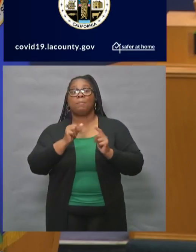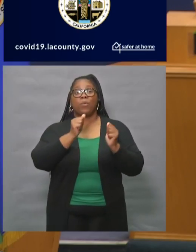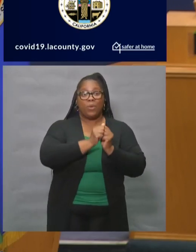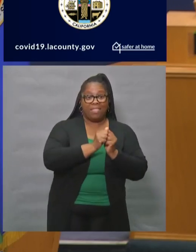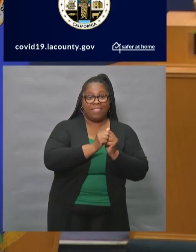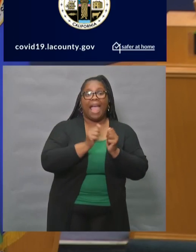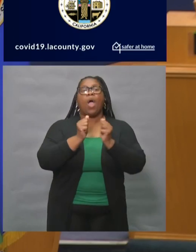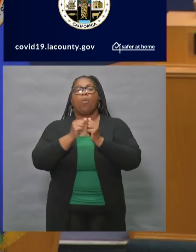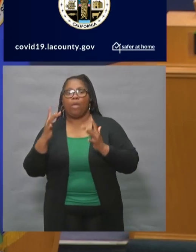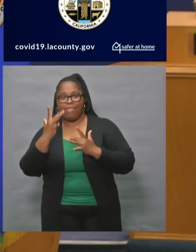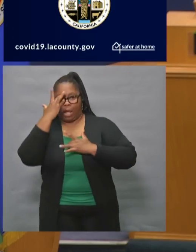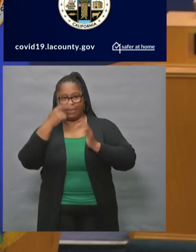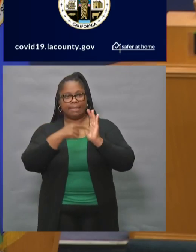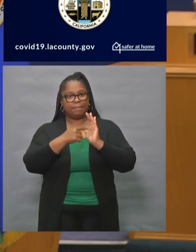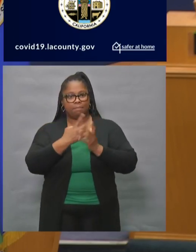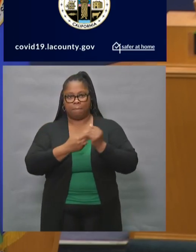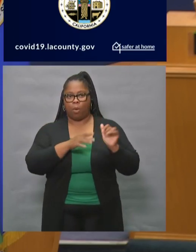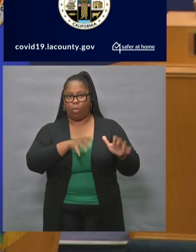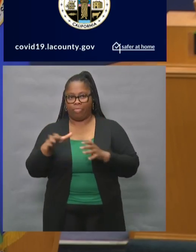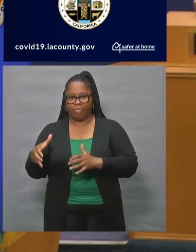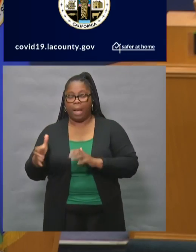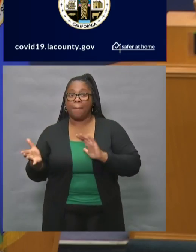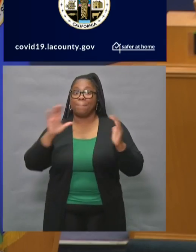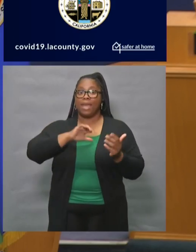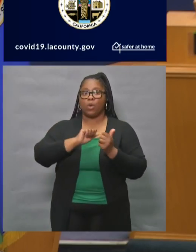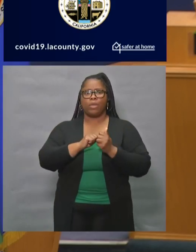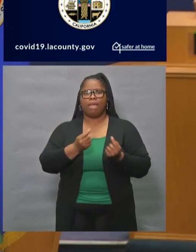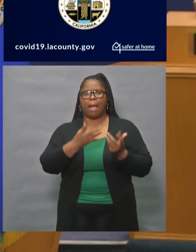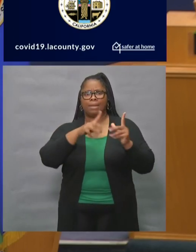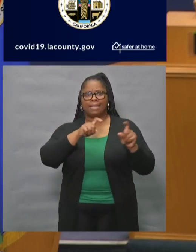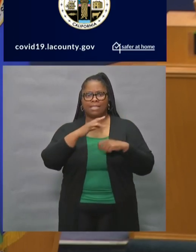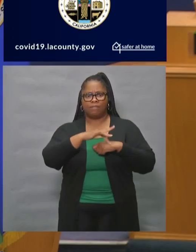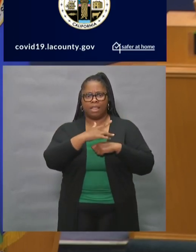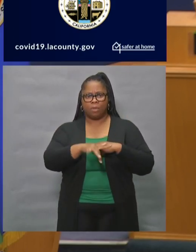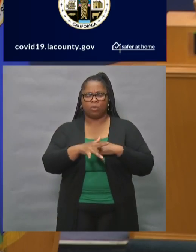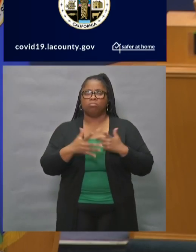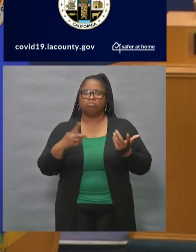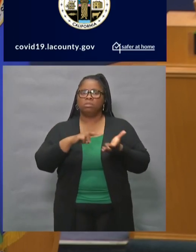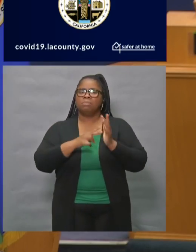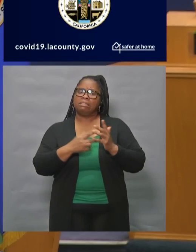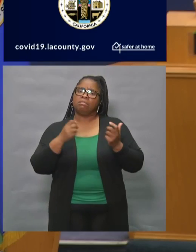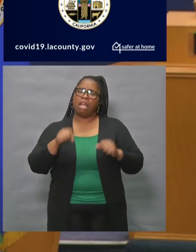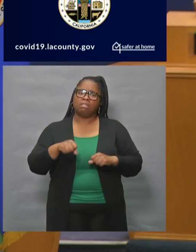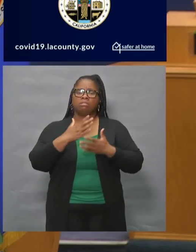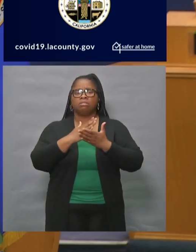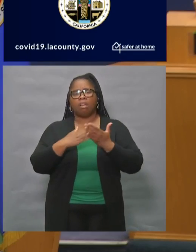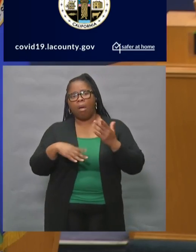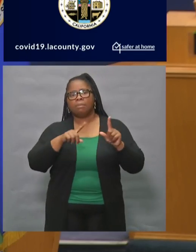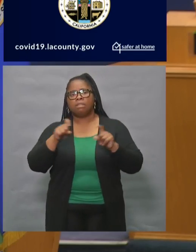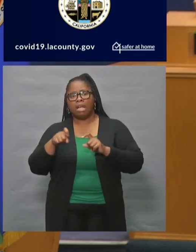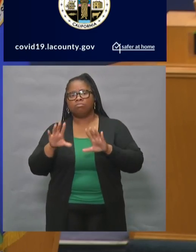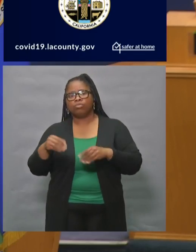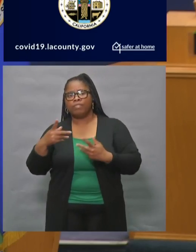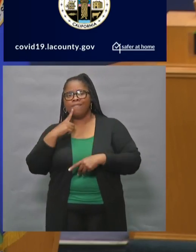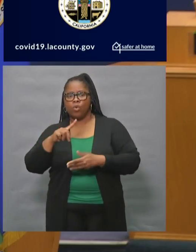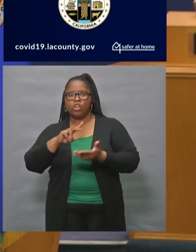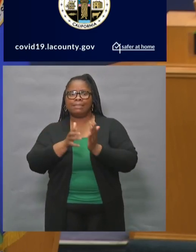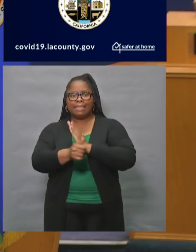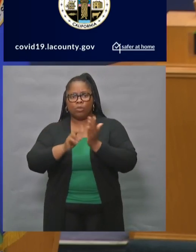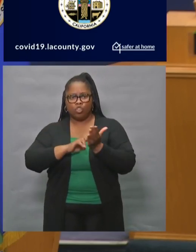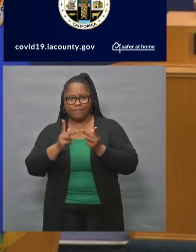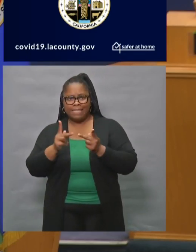with what the supply of testing is, which is also moving. So right now there's some test capacity within the skilled nursing facilities. The state is providing